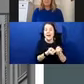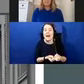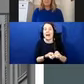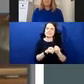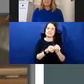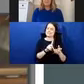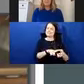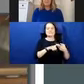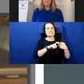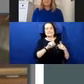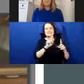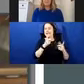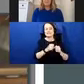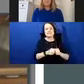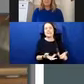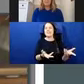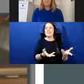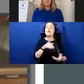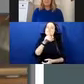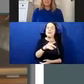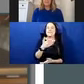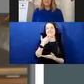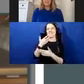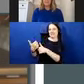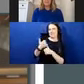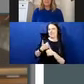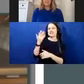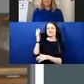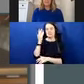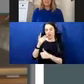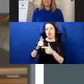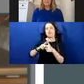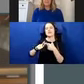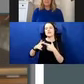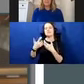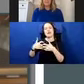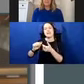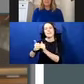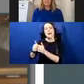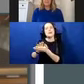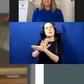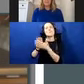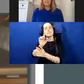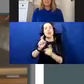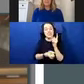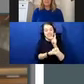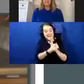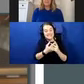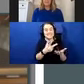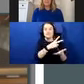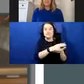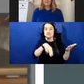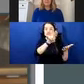our speakers and our technical partners, we have been able to ensure that our events can still happen. Further still,